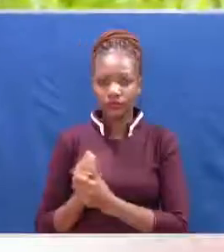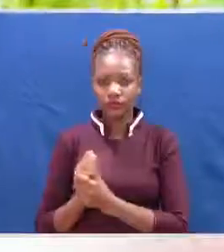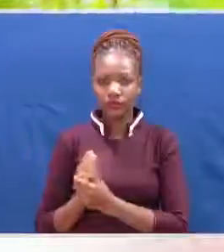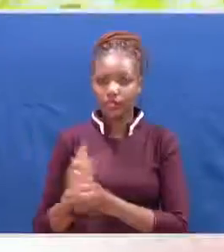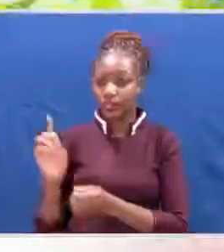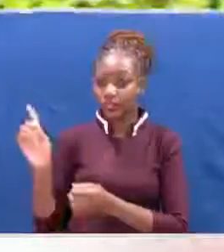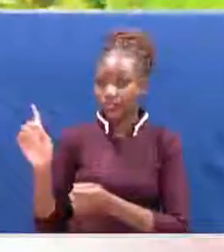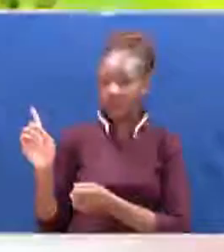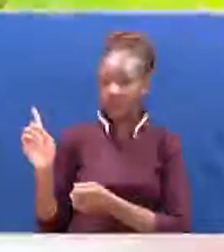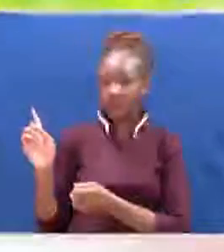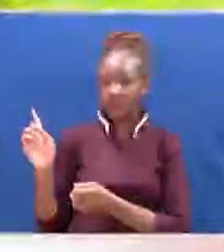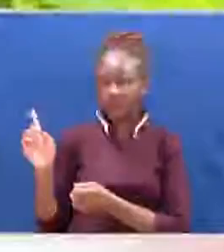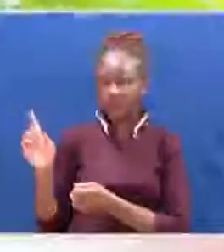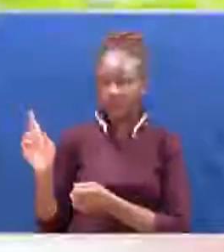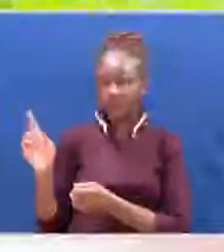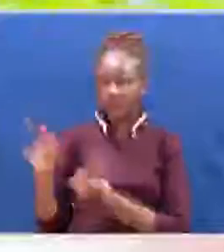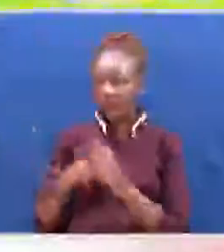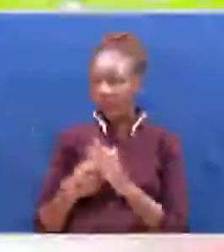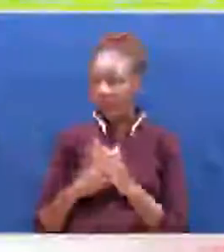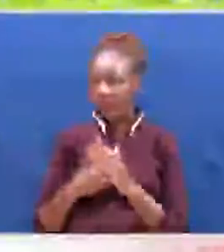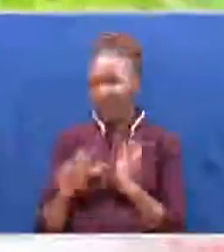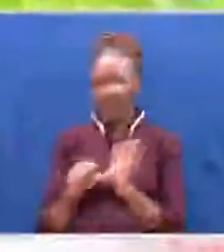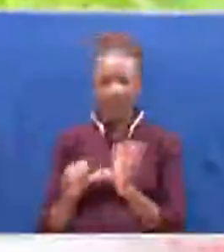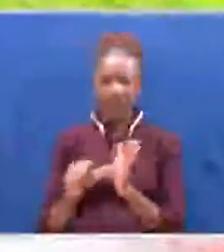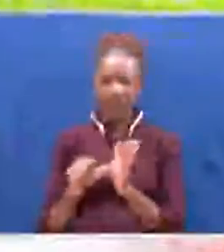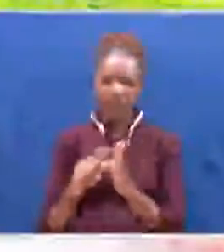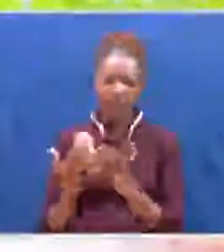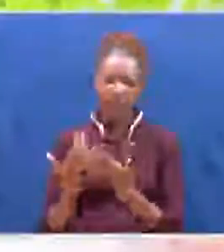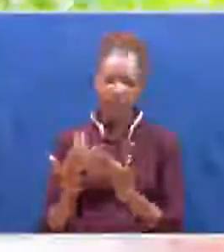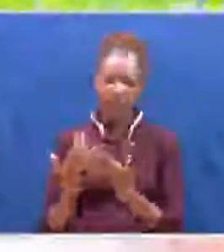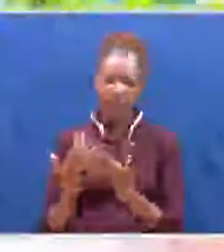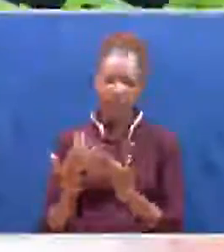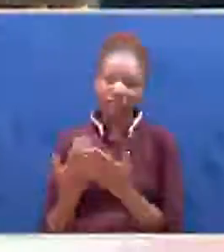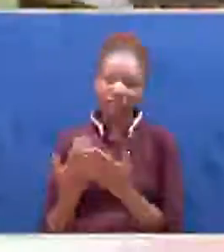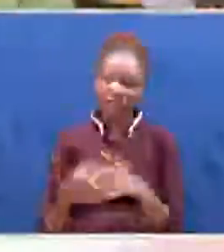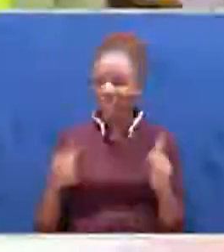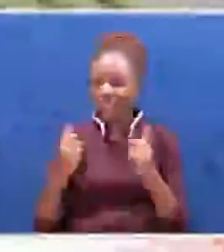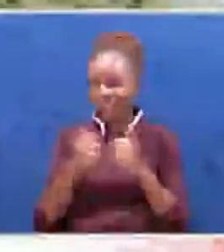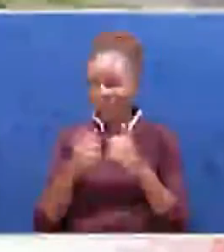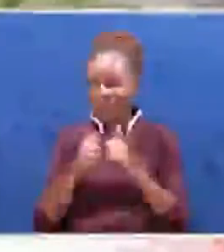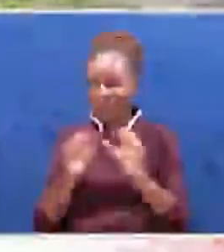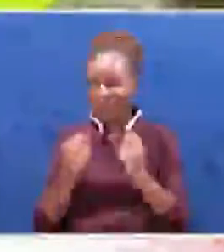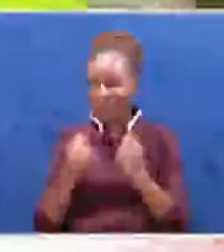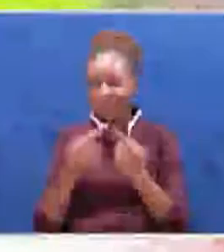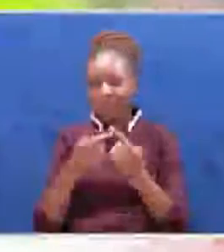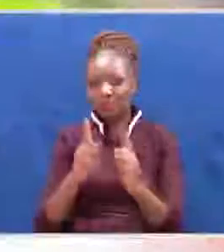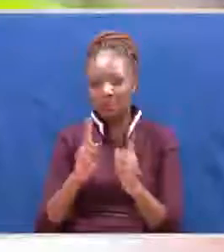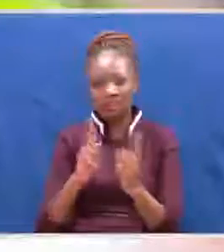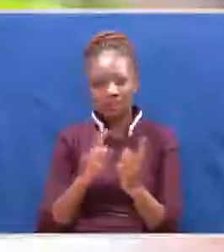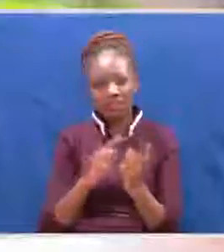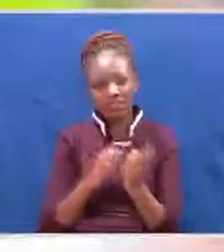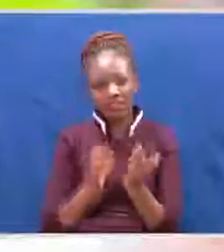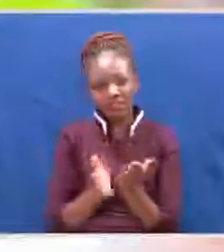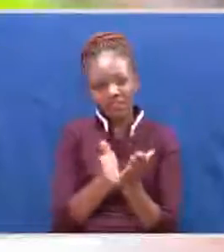This was, however, the start of Daniel Ochieng's predicaments. A match he got subbed off in the 68th minute,